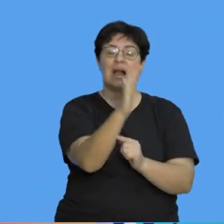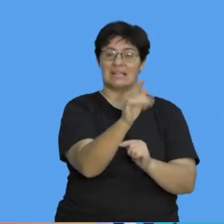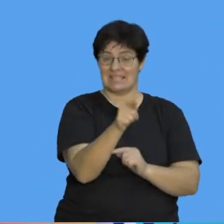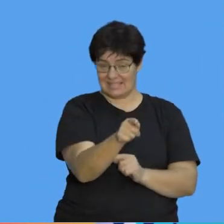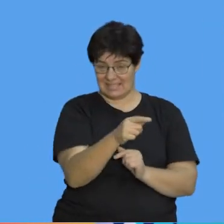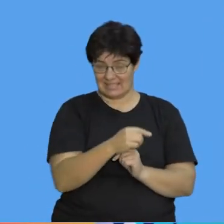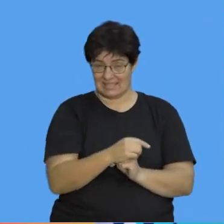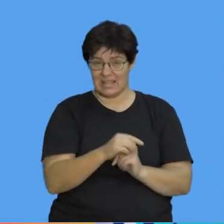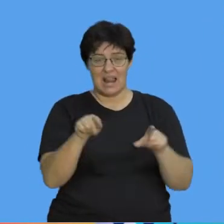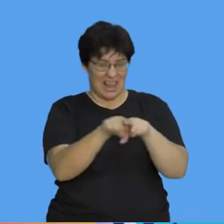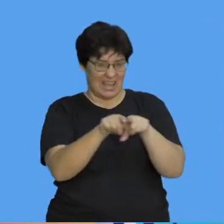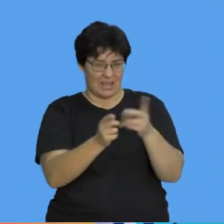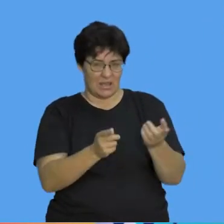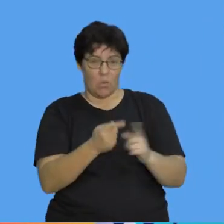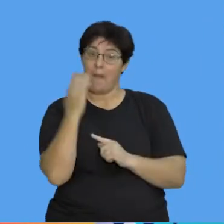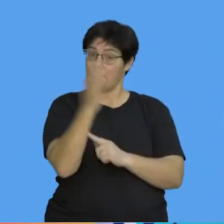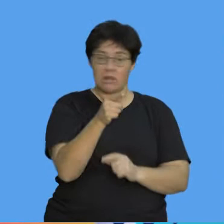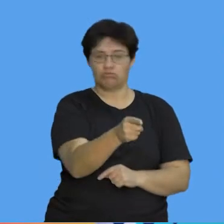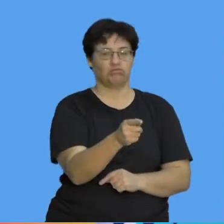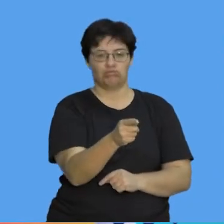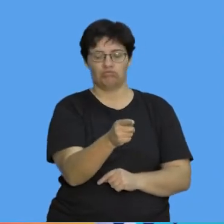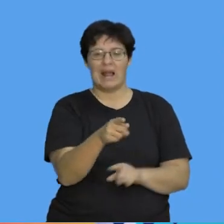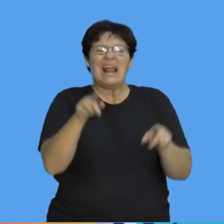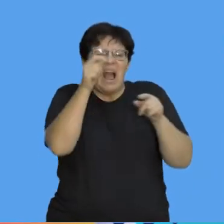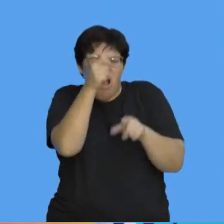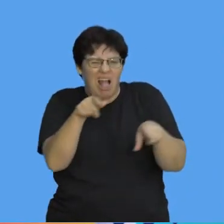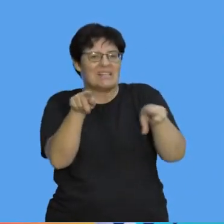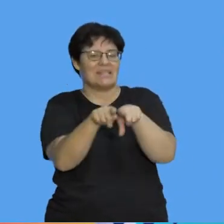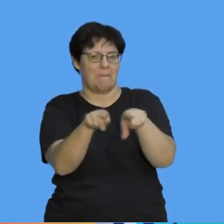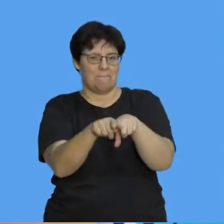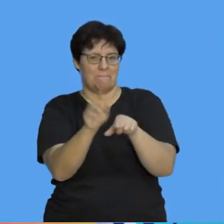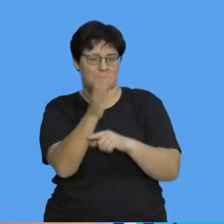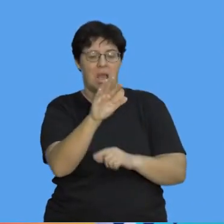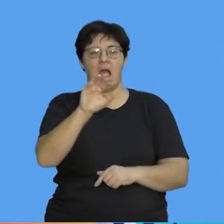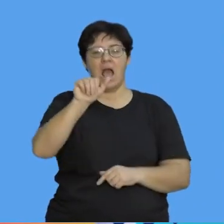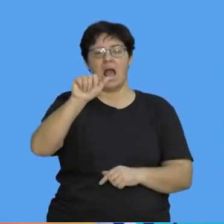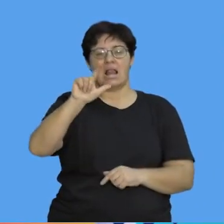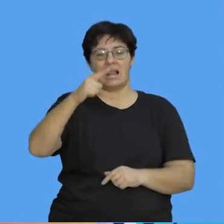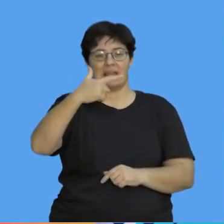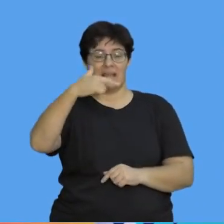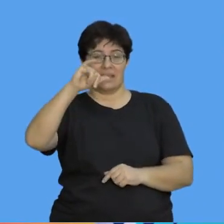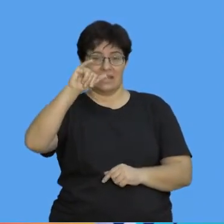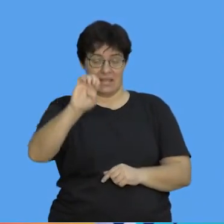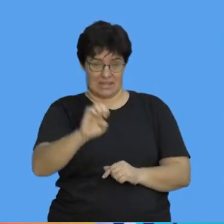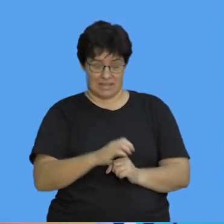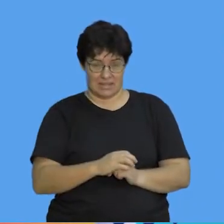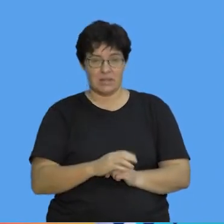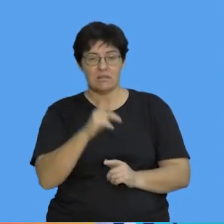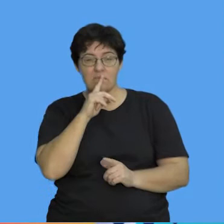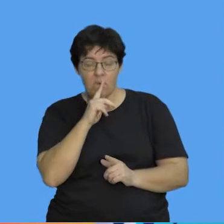And I use the word plant-like because they weren't plants. We called them algae. So what they could do was they